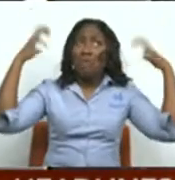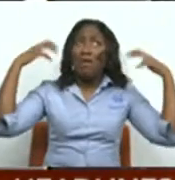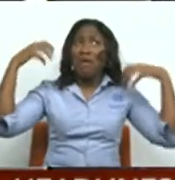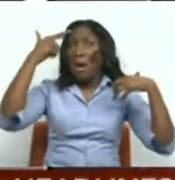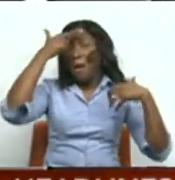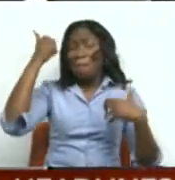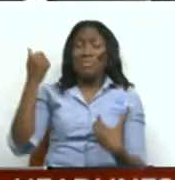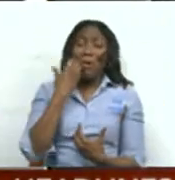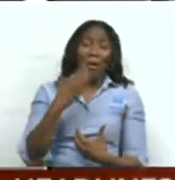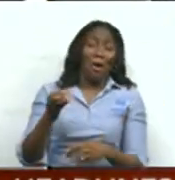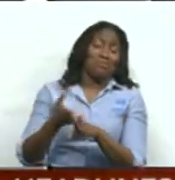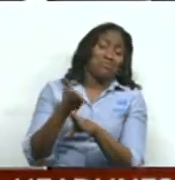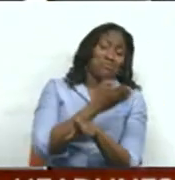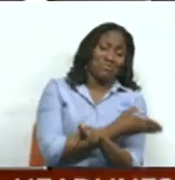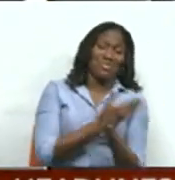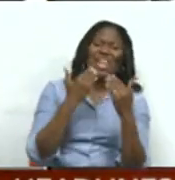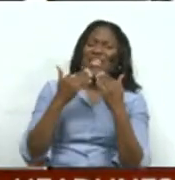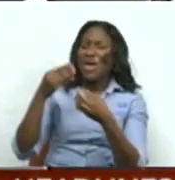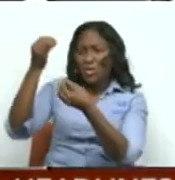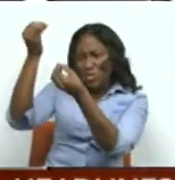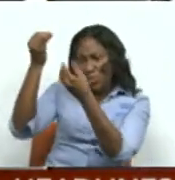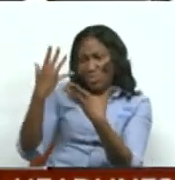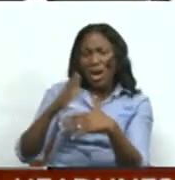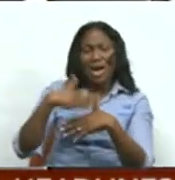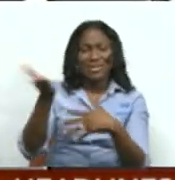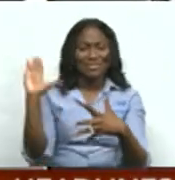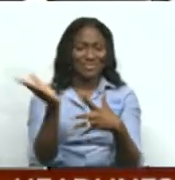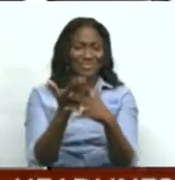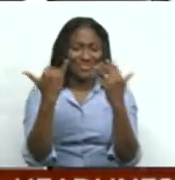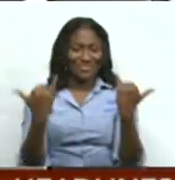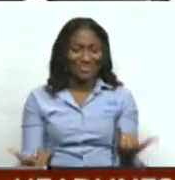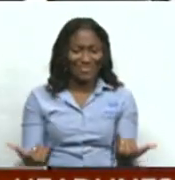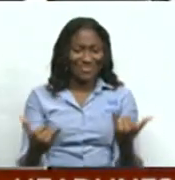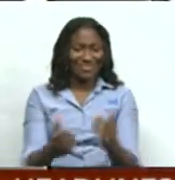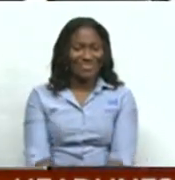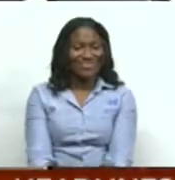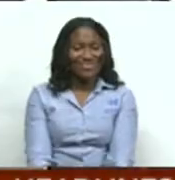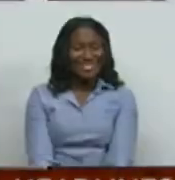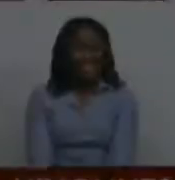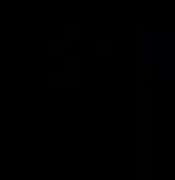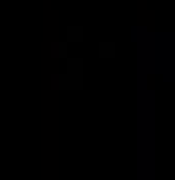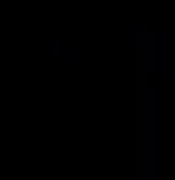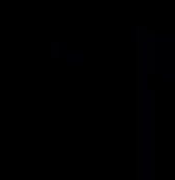it. Absolutely. All right, thank you so much, Colleen. Let's take a break. Stay with us right here on CNC3.